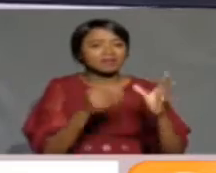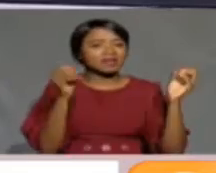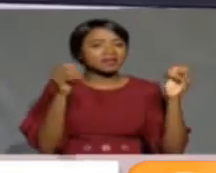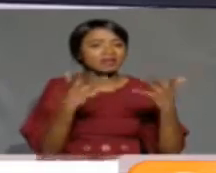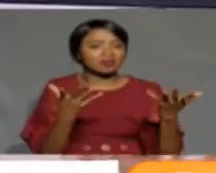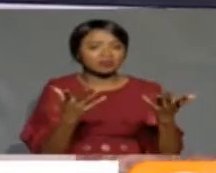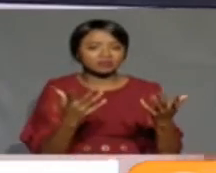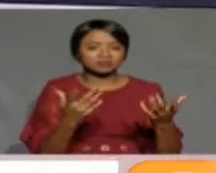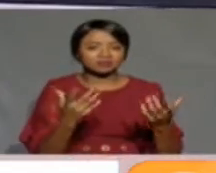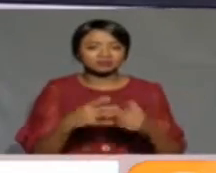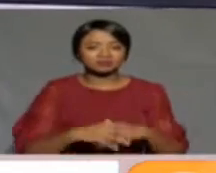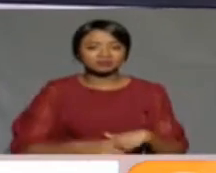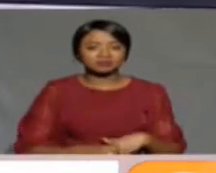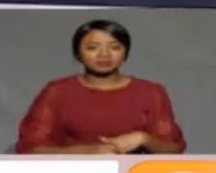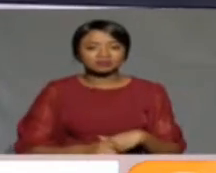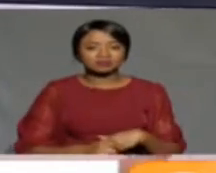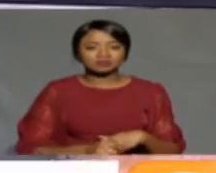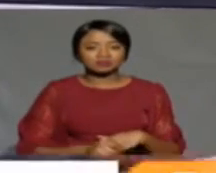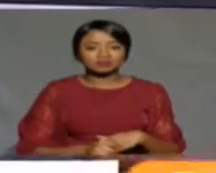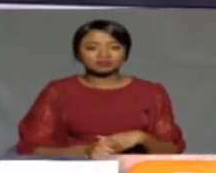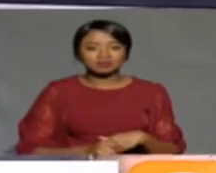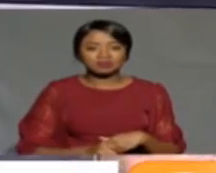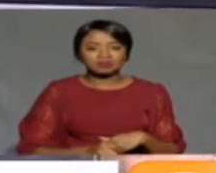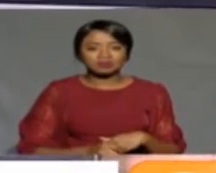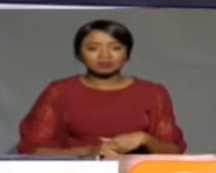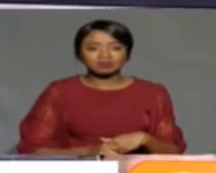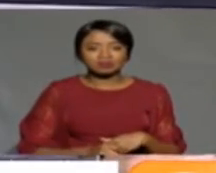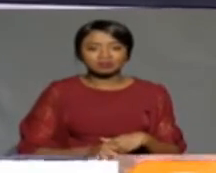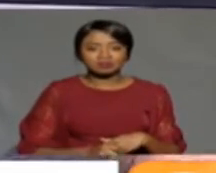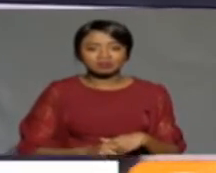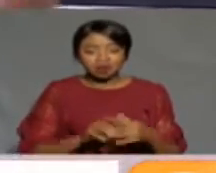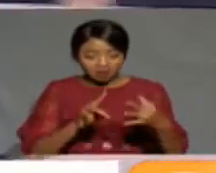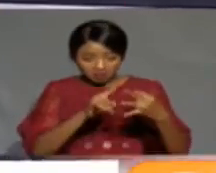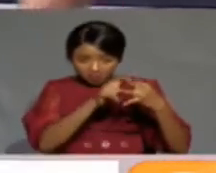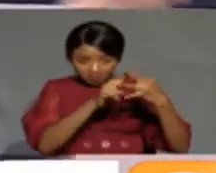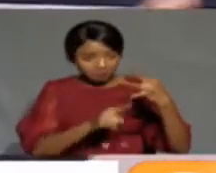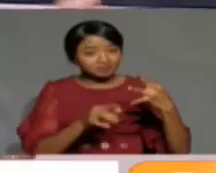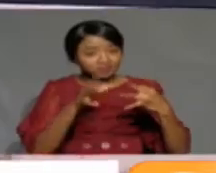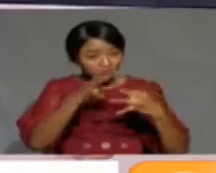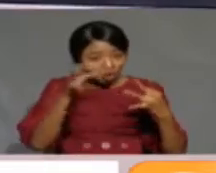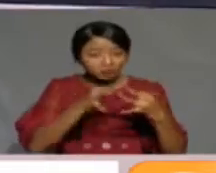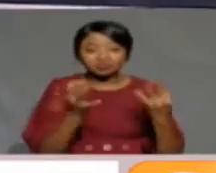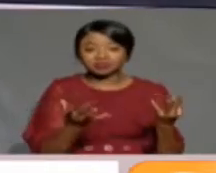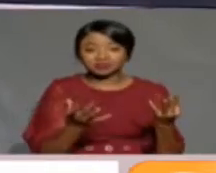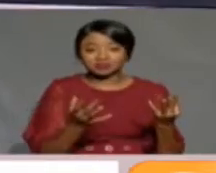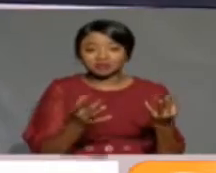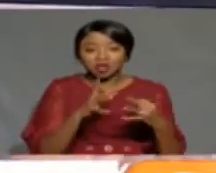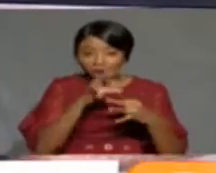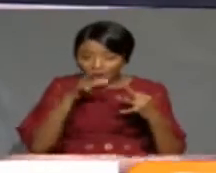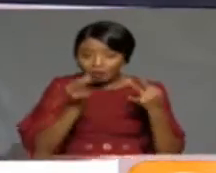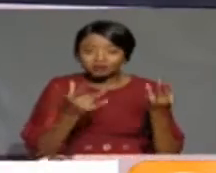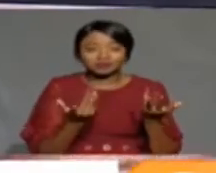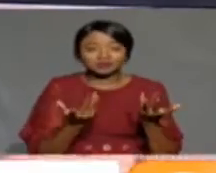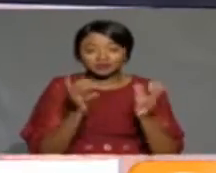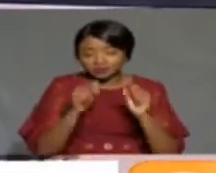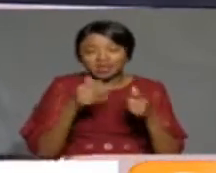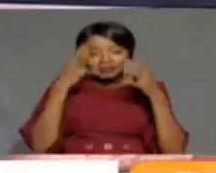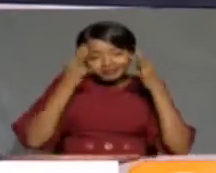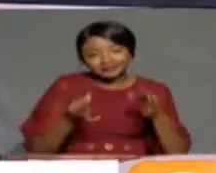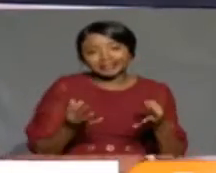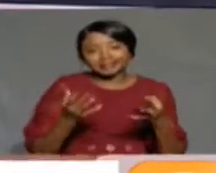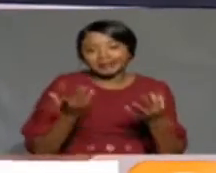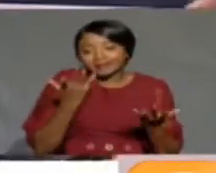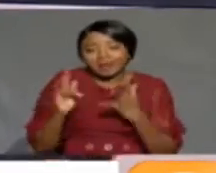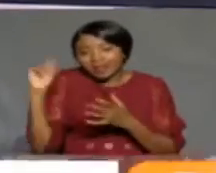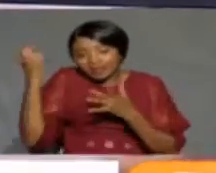the avoids forest? In the avoid leaving them in. All these are options, but I want okay. to give you the merits and the demerits. Okay. Then we can make a decision